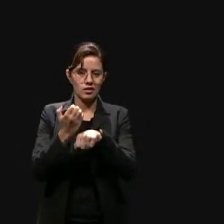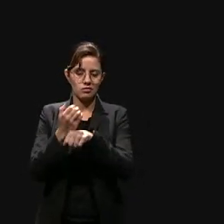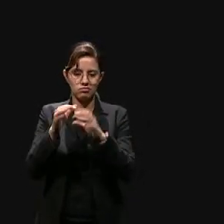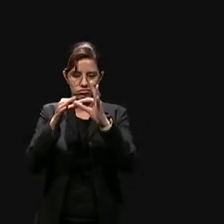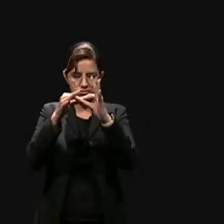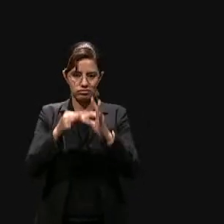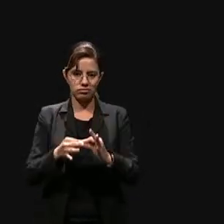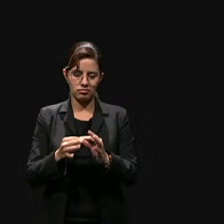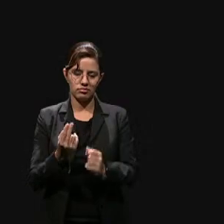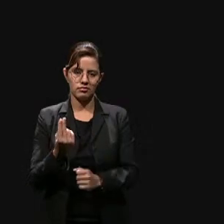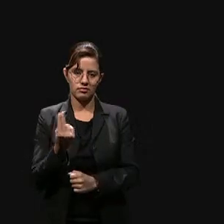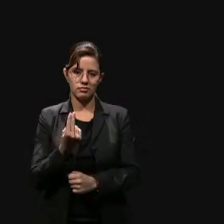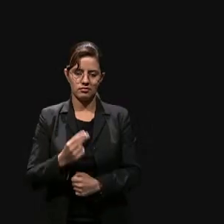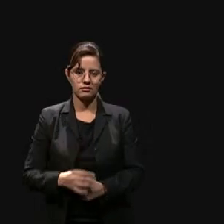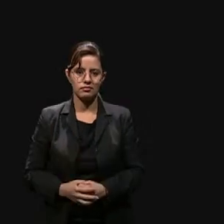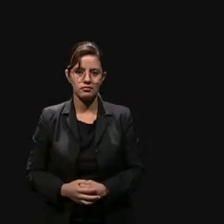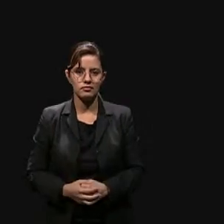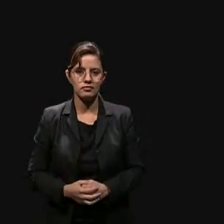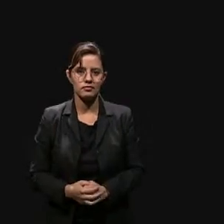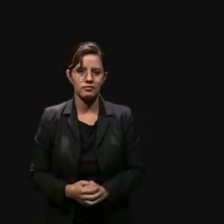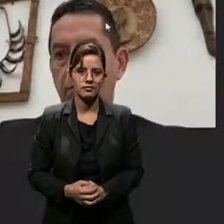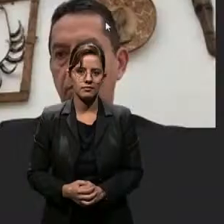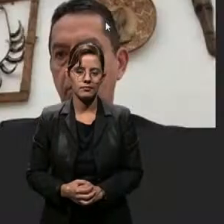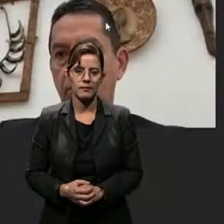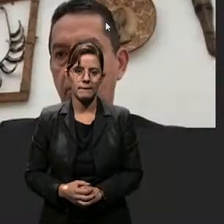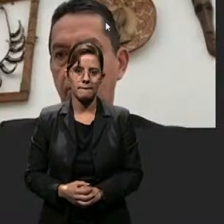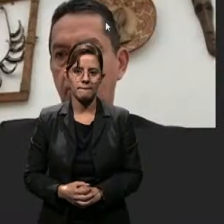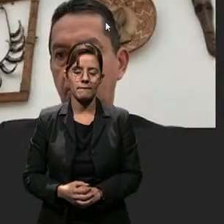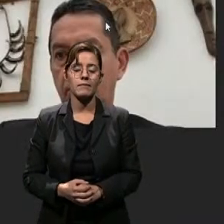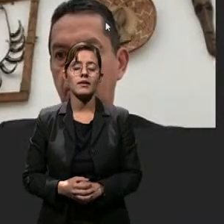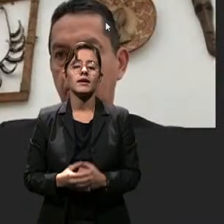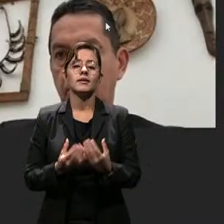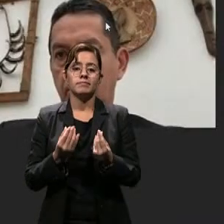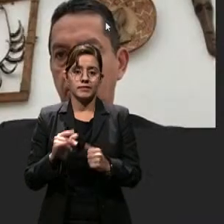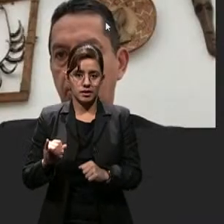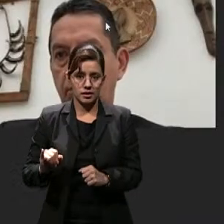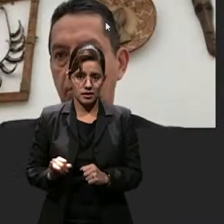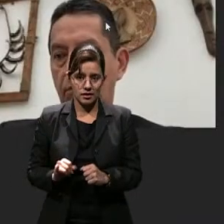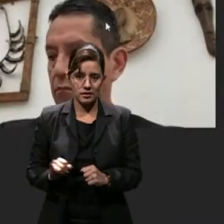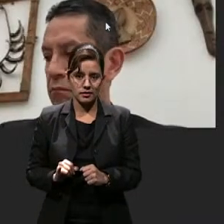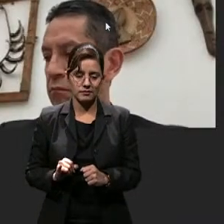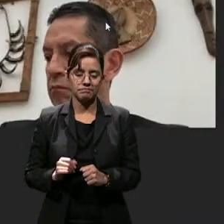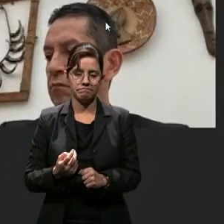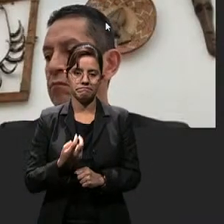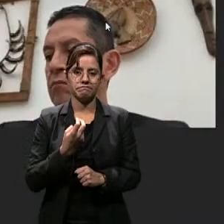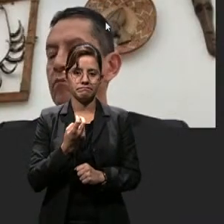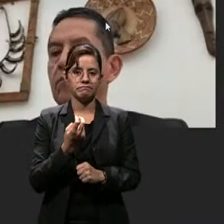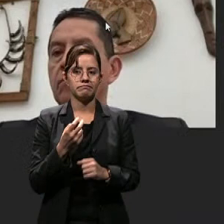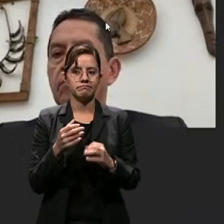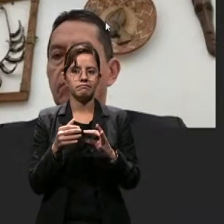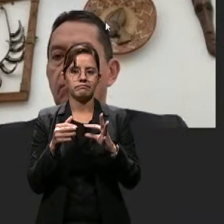Gracias, Tami. Me parece. Thank you very much, Tammy. I think that